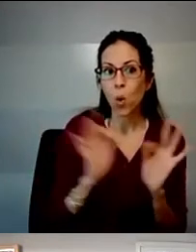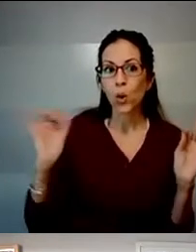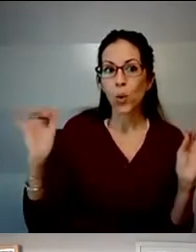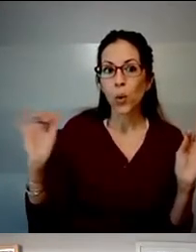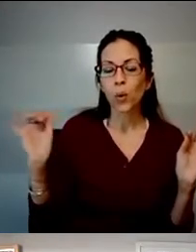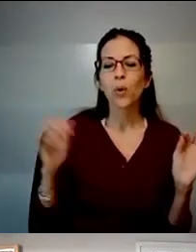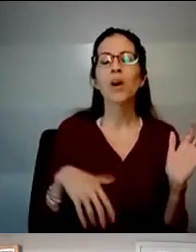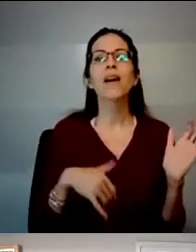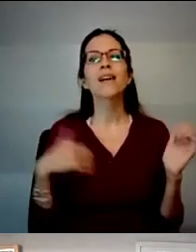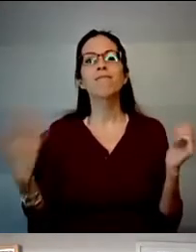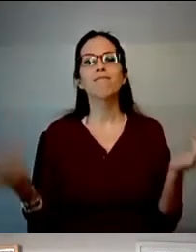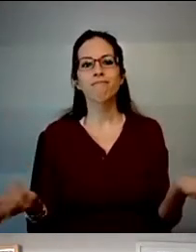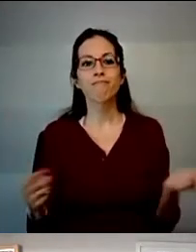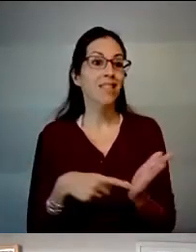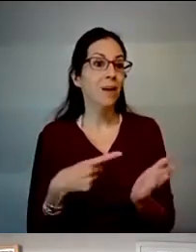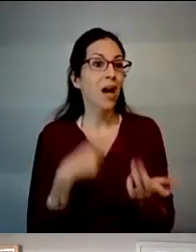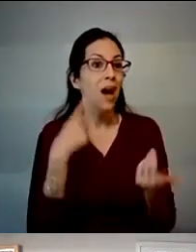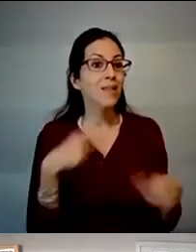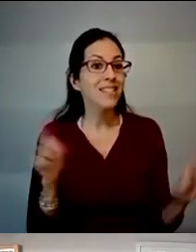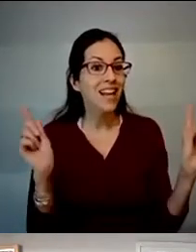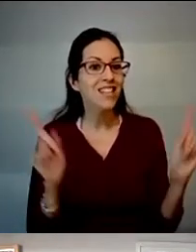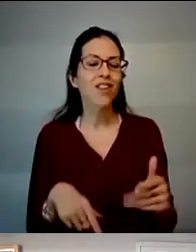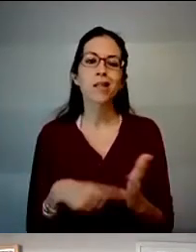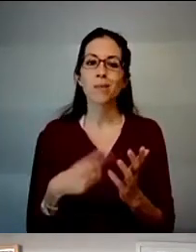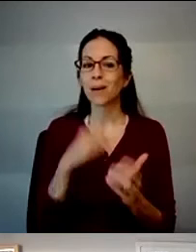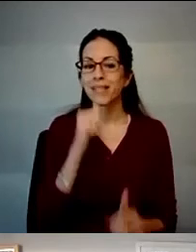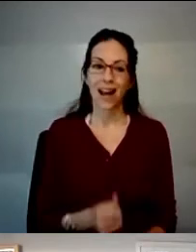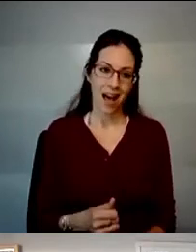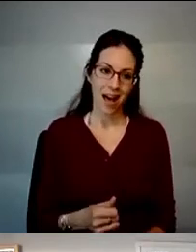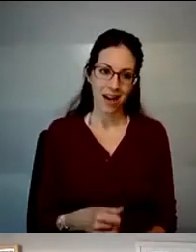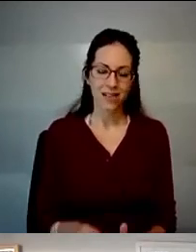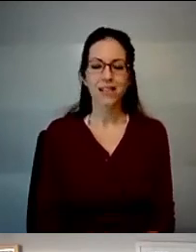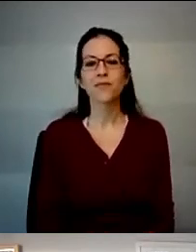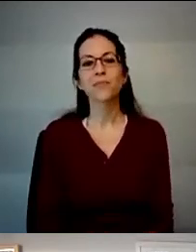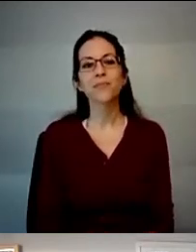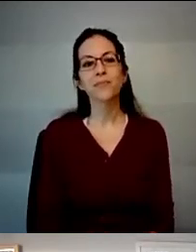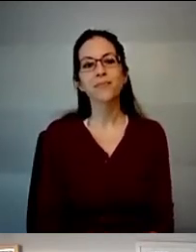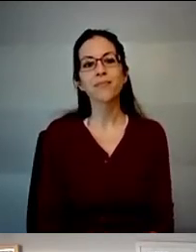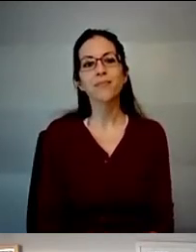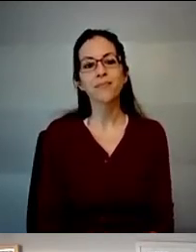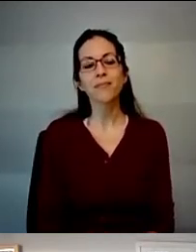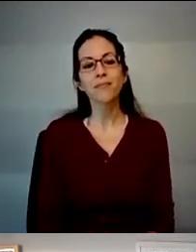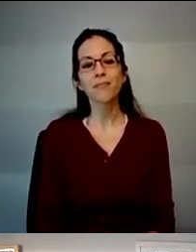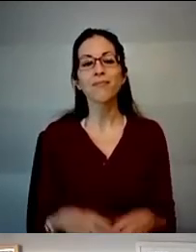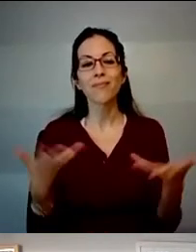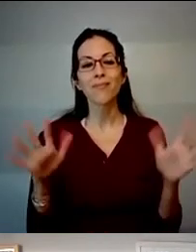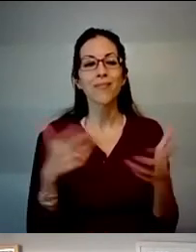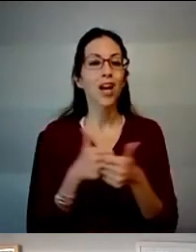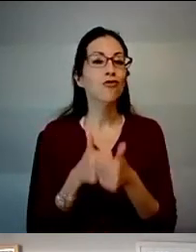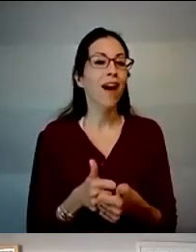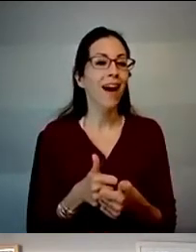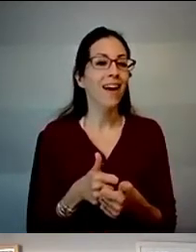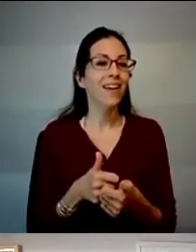things as well. You know, sometimes successfully, sometimes not. And yeah, so it's kind of tracking that and